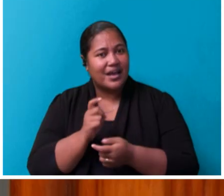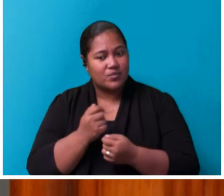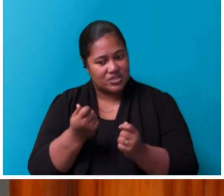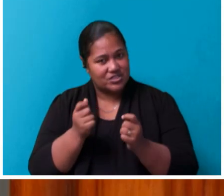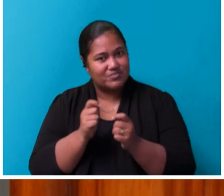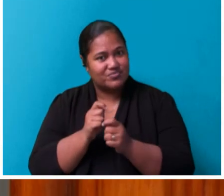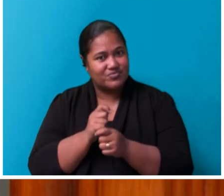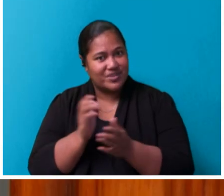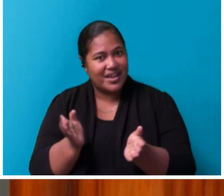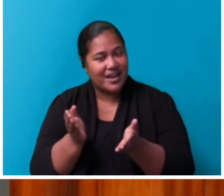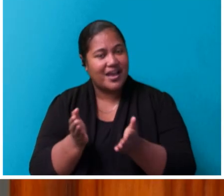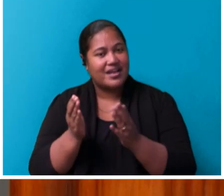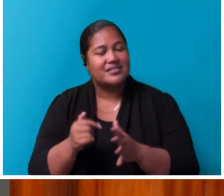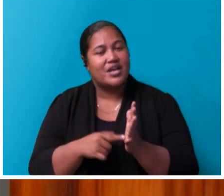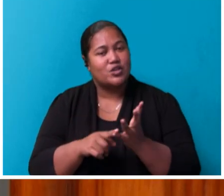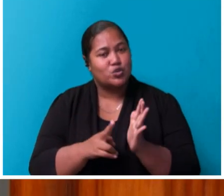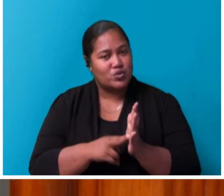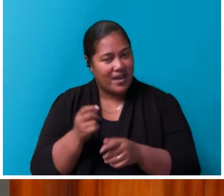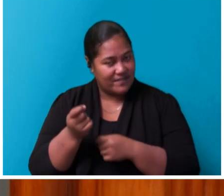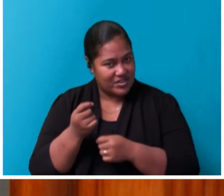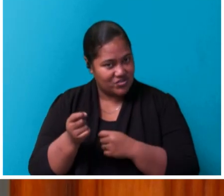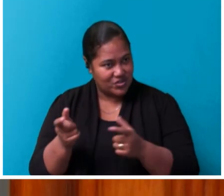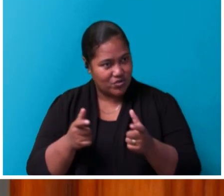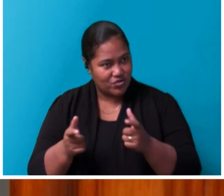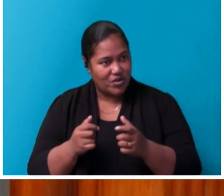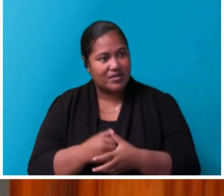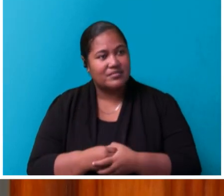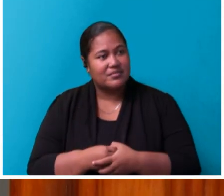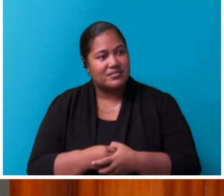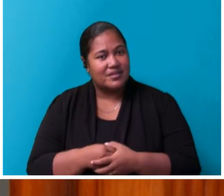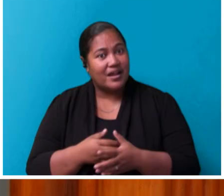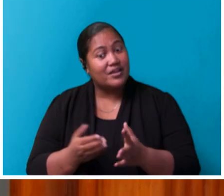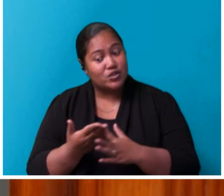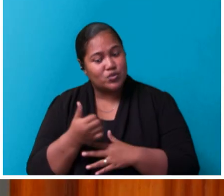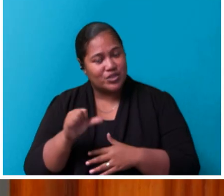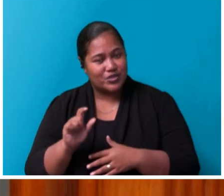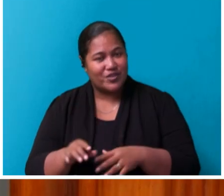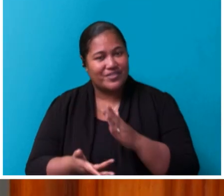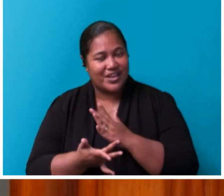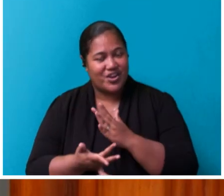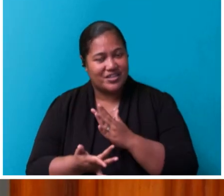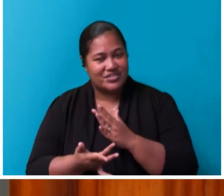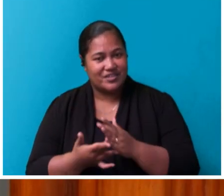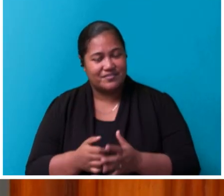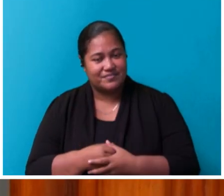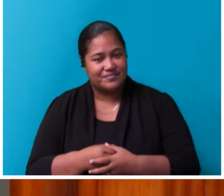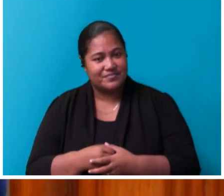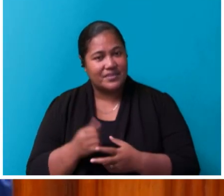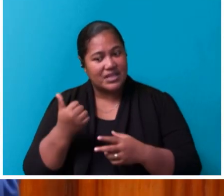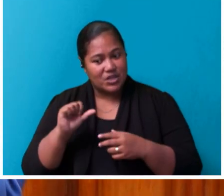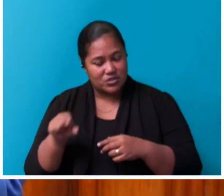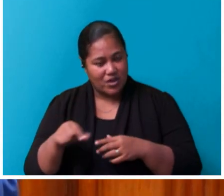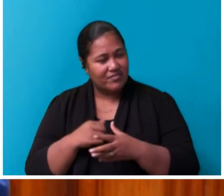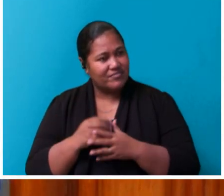to enhance Fiji's tuna fisheries management through cutting-edge technology. The introduction of advanced